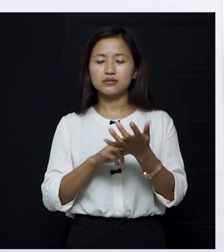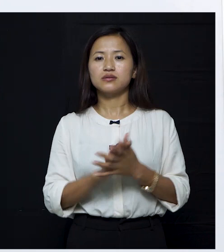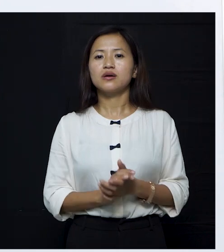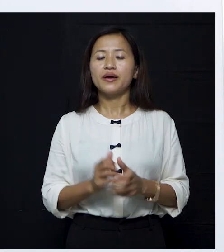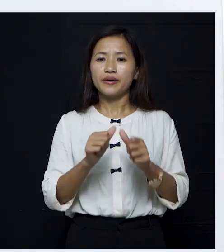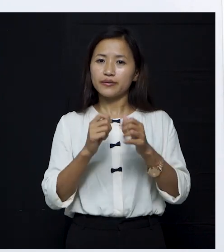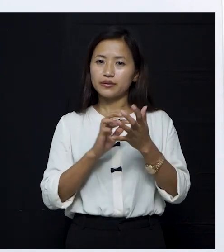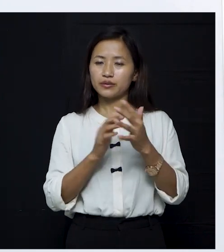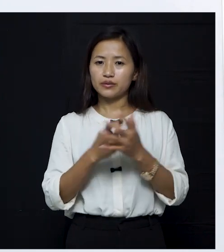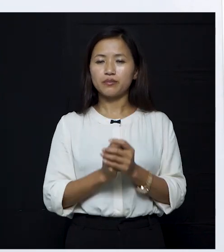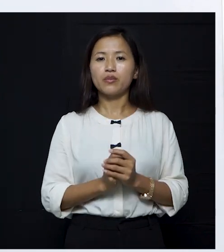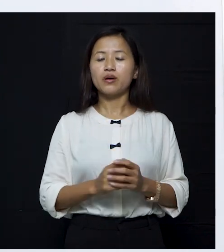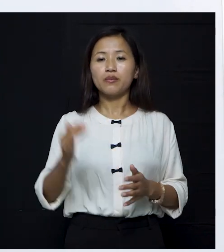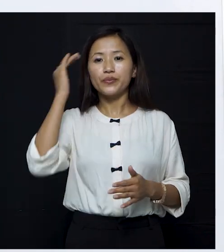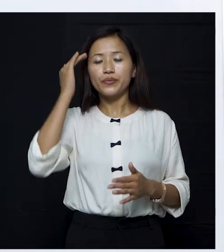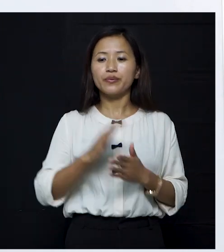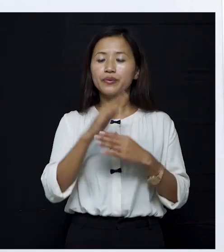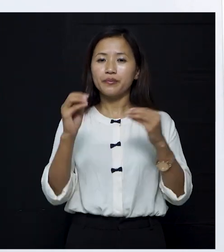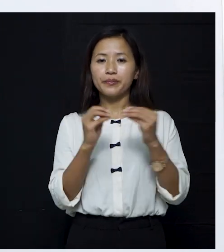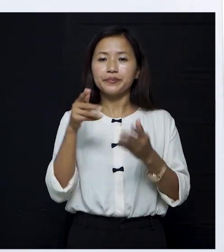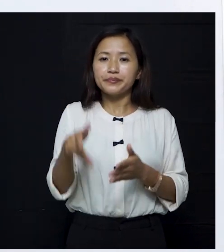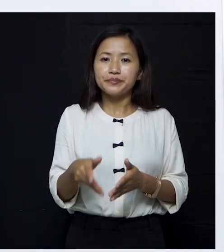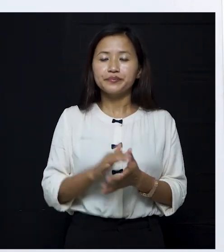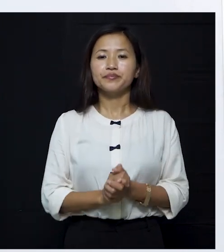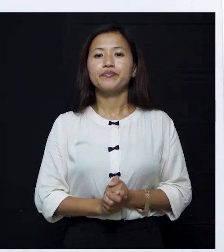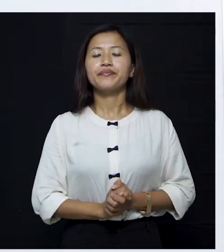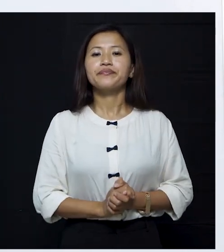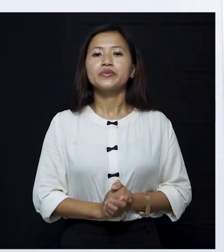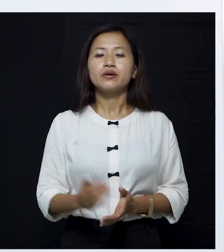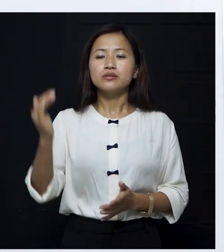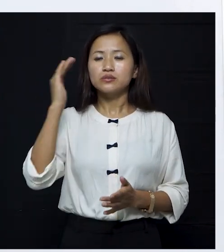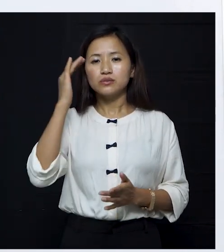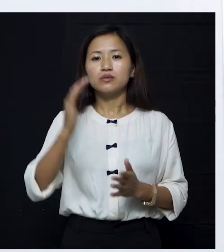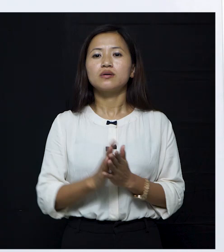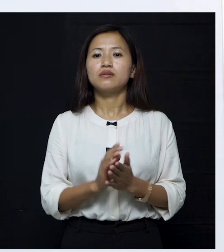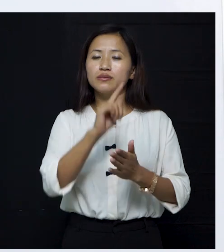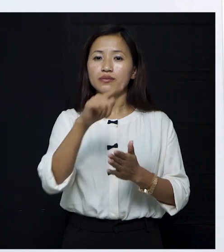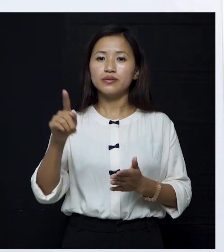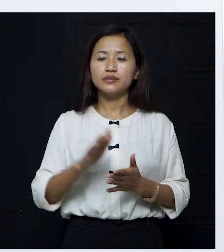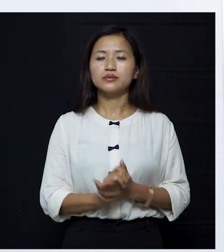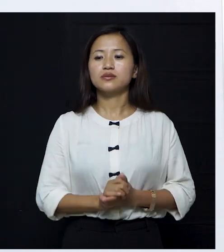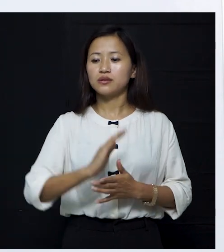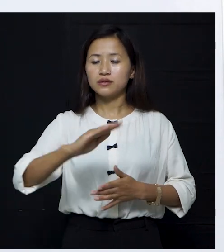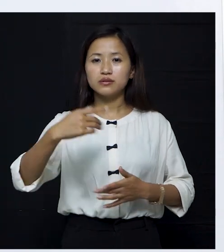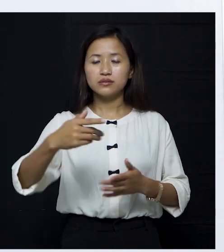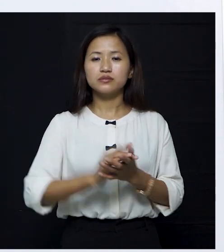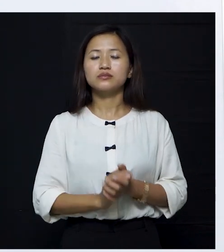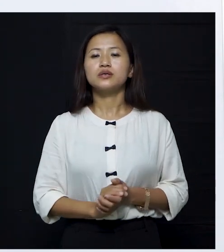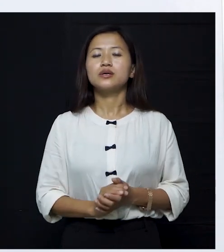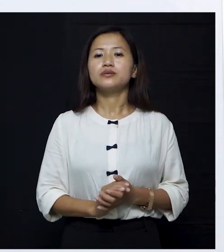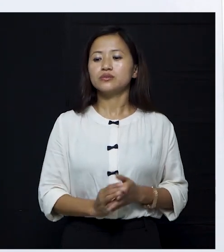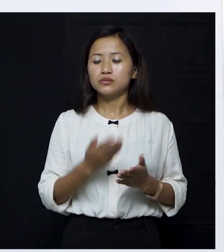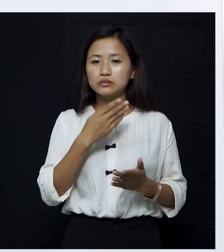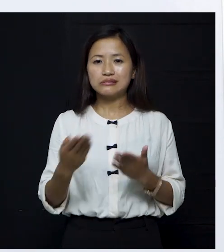Awareness means to make us know about it, okay? To make us know about it, to know our rights, so to say, because later on we are going to discuss about